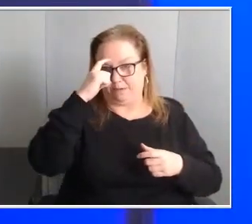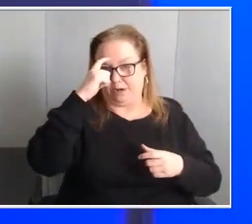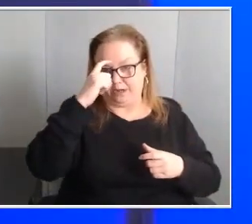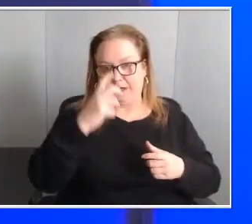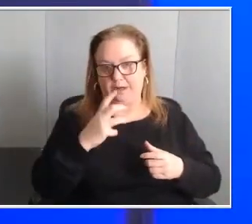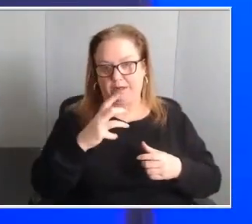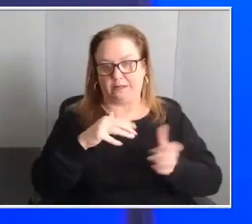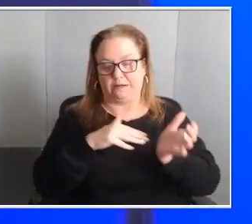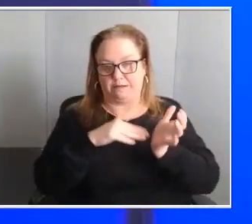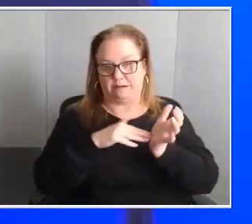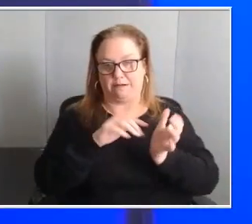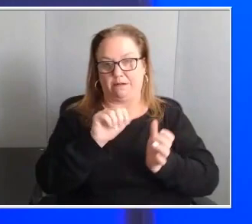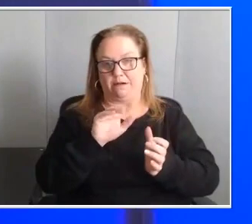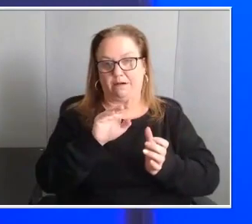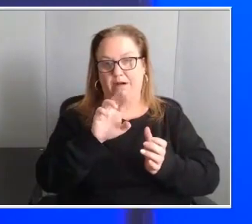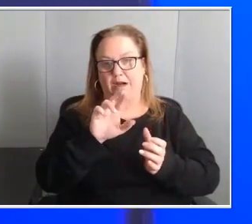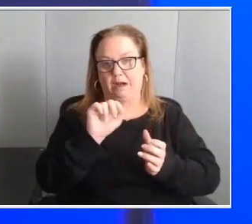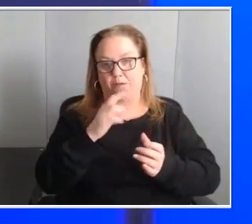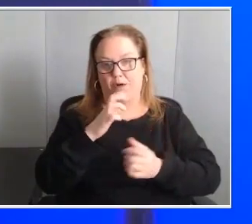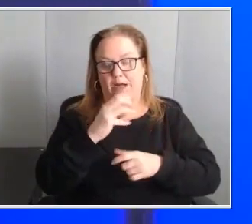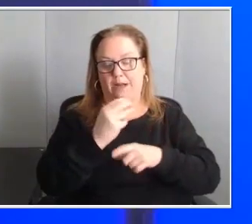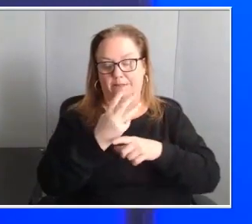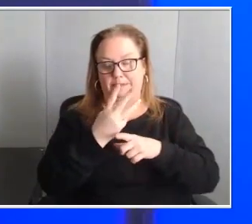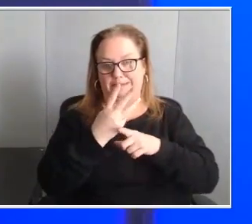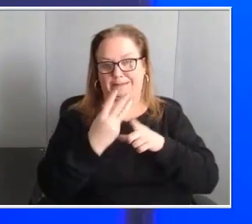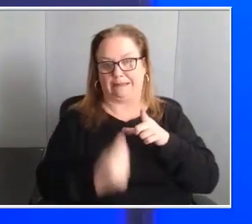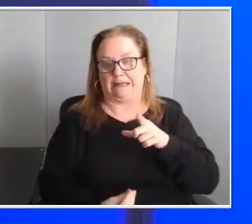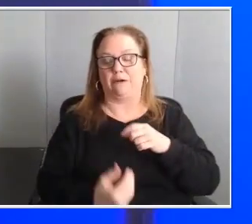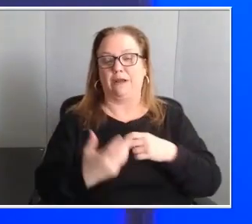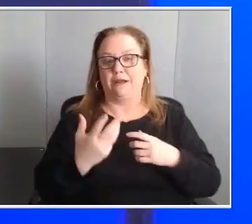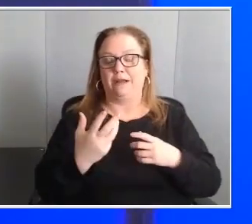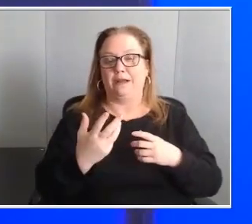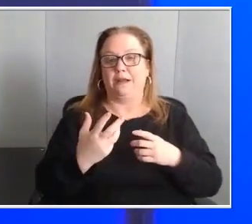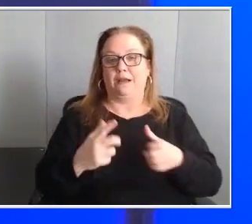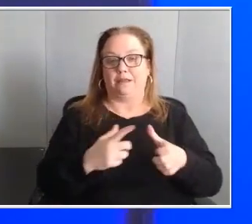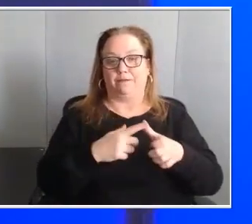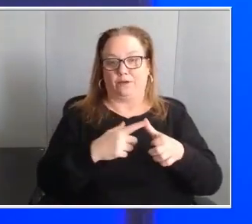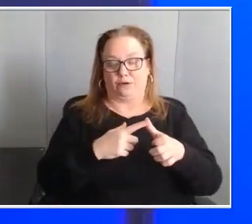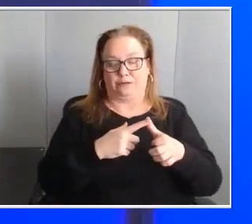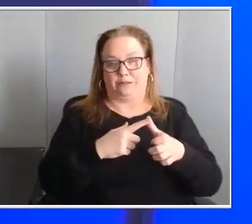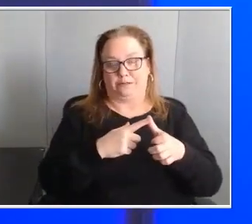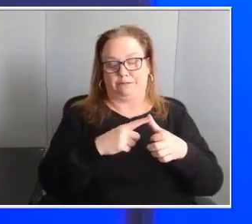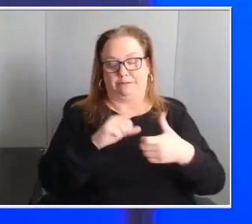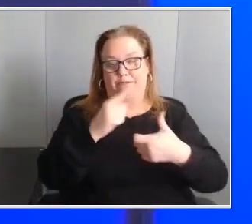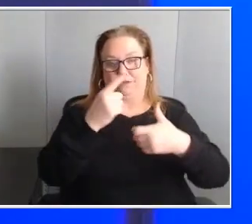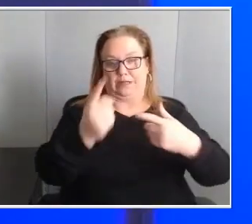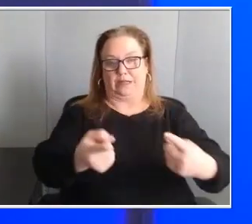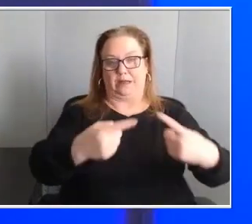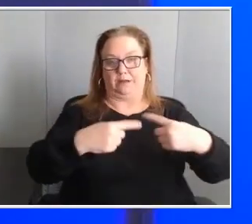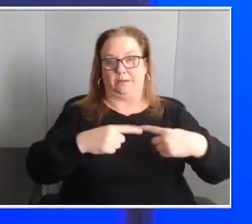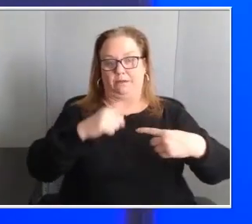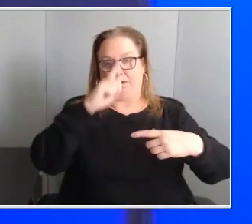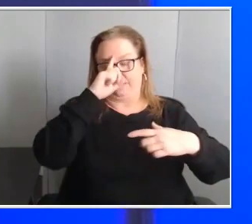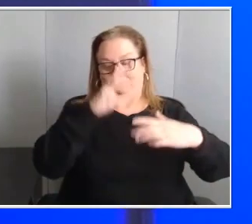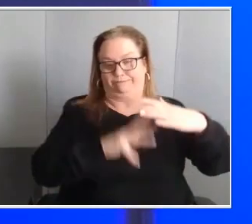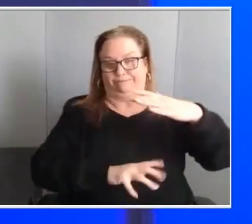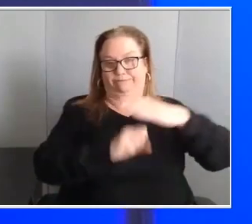Dr. Abraham and his group will go after. So yes, the first line medical management when somebody comes in with acute stroke